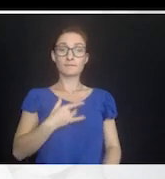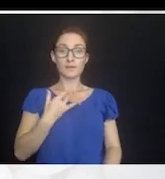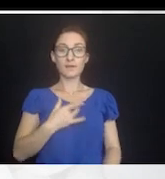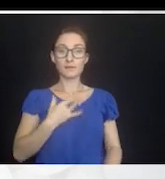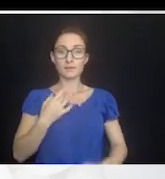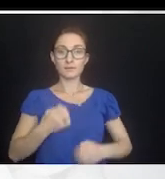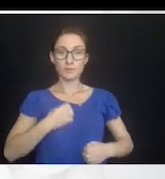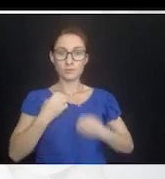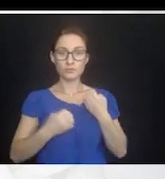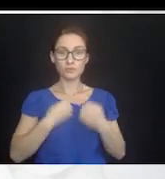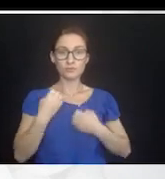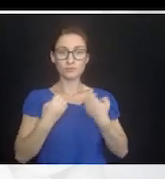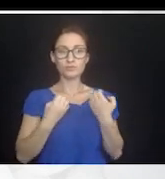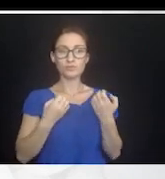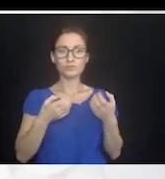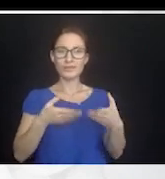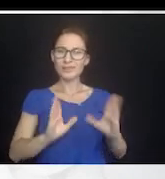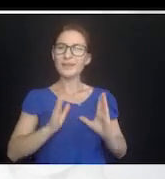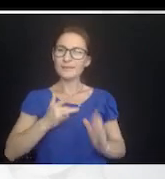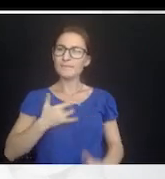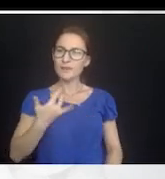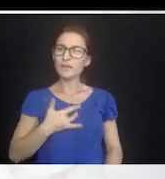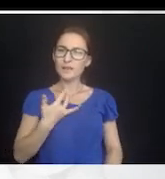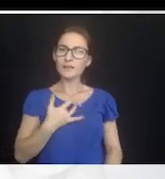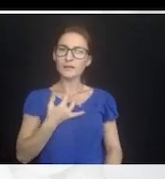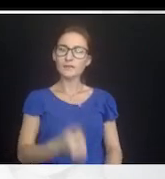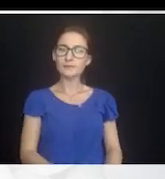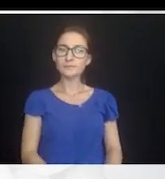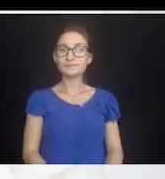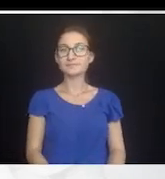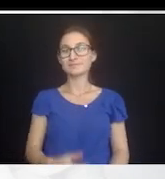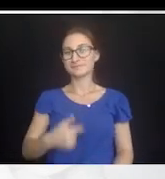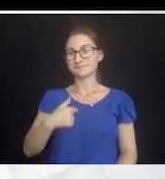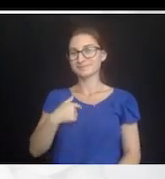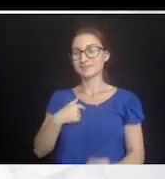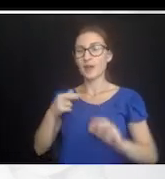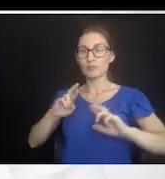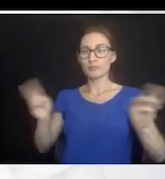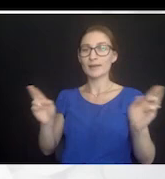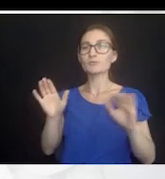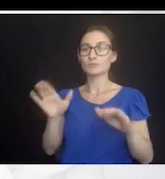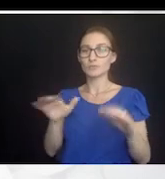fight them all the time. Yeah. Just letting myself